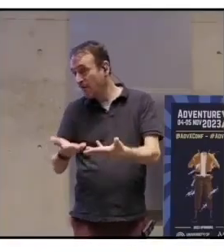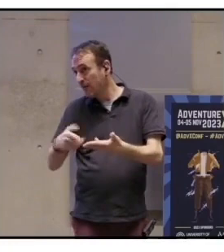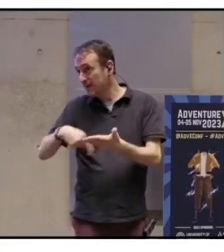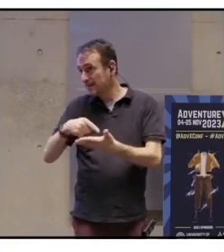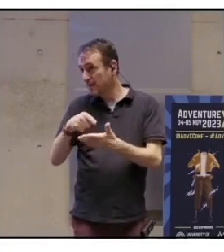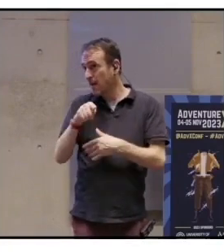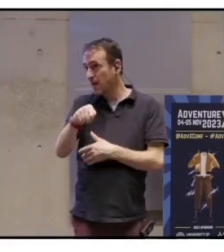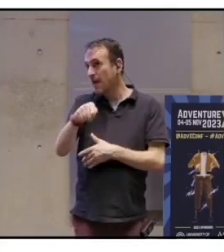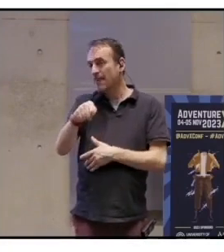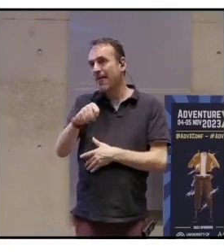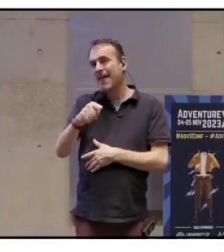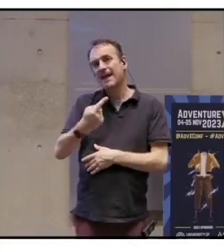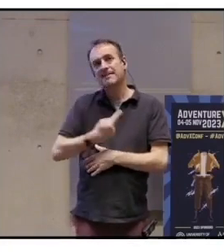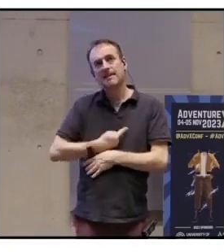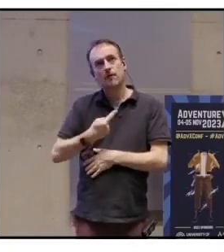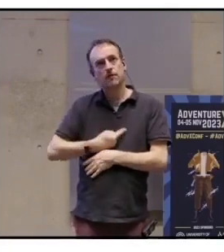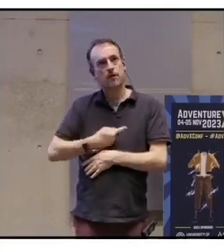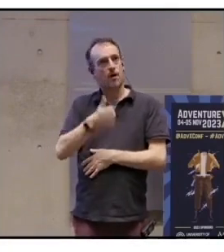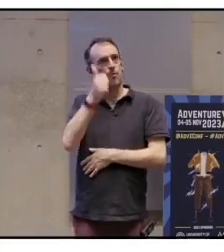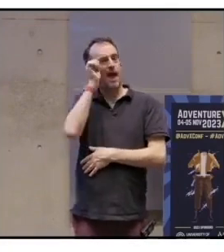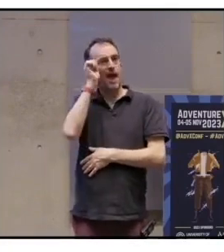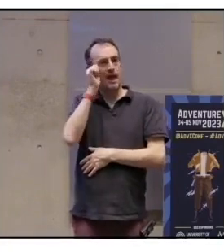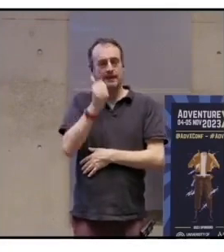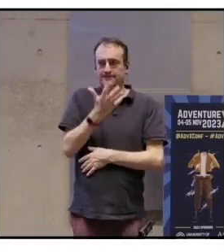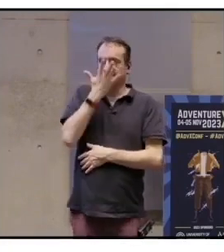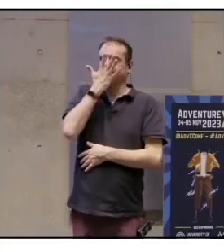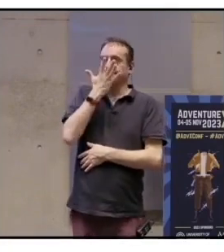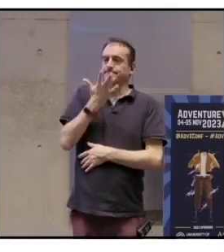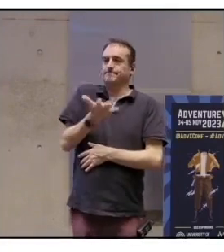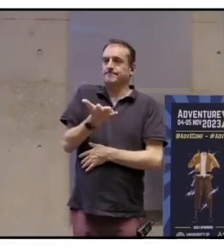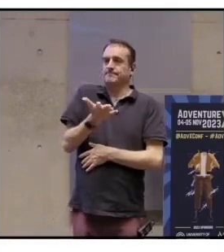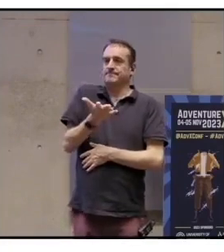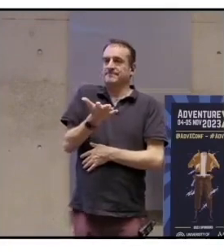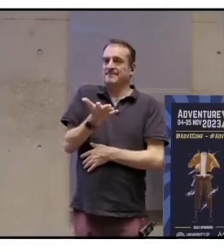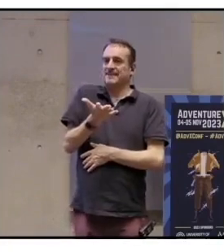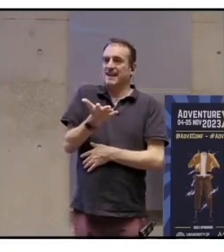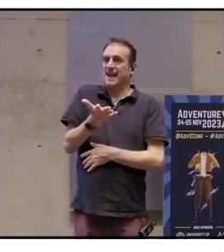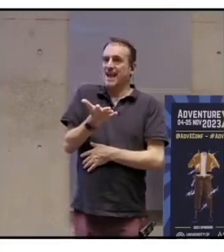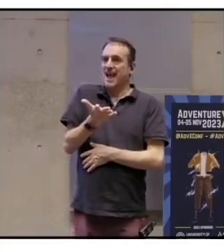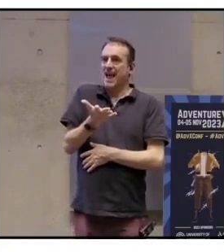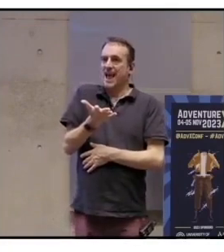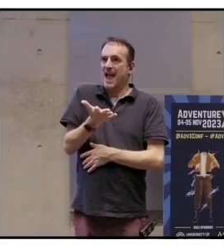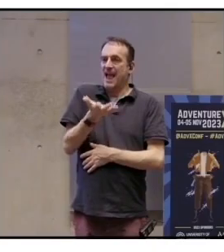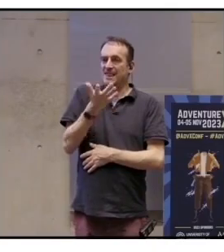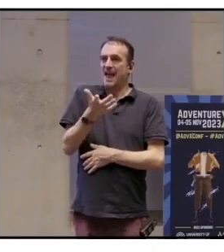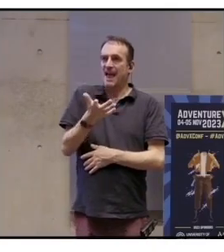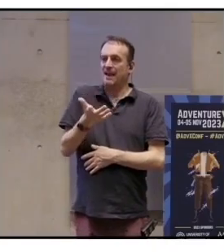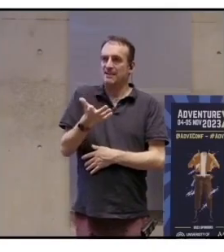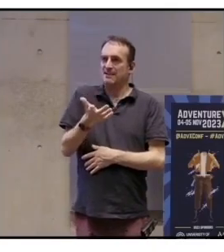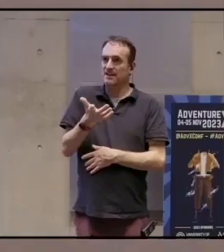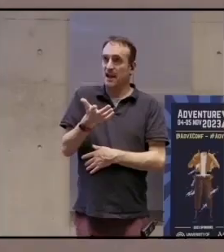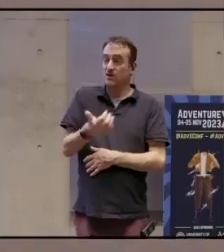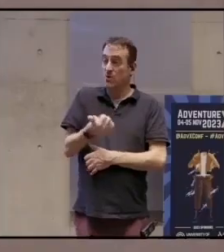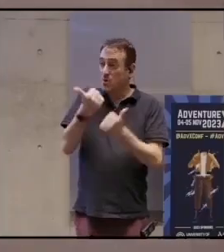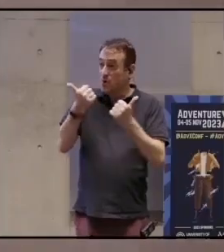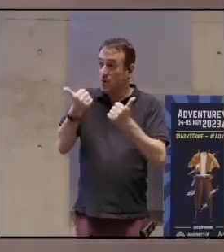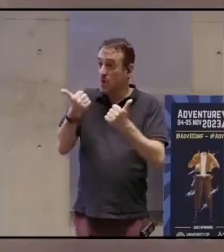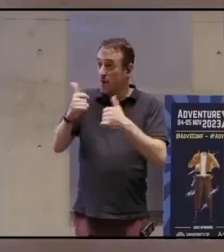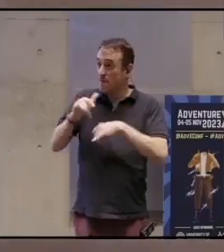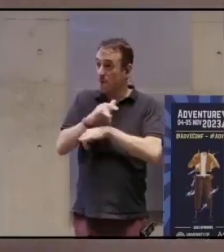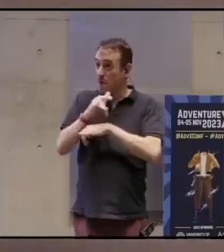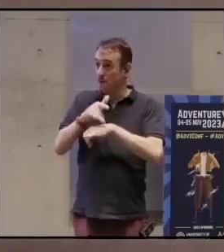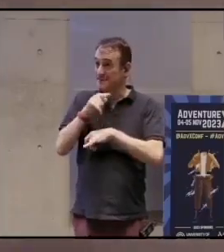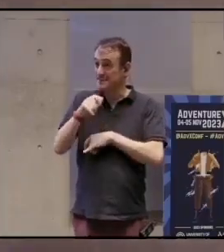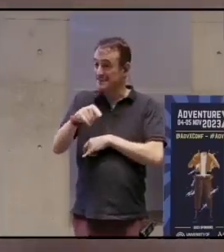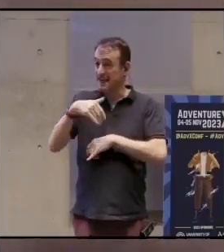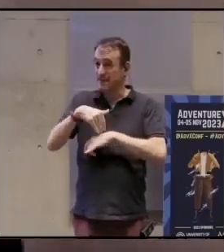to be self-conscious. And as we know, like self-consciousness and discomfort are death. They're kryptonite to a good performance. So warm up